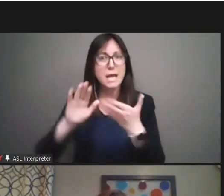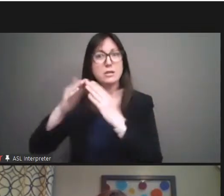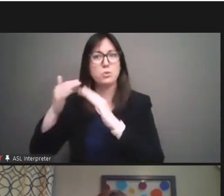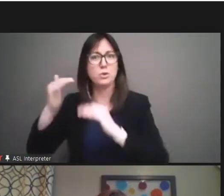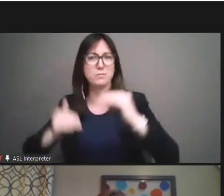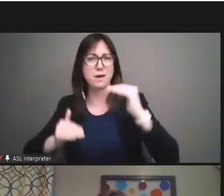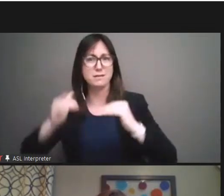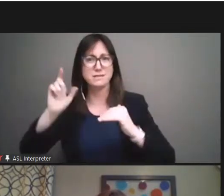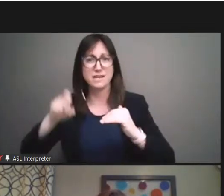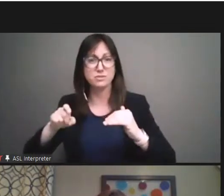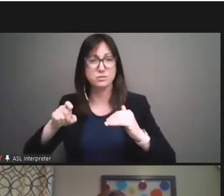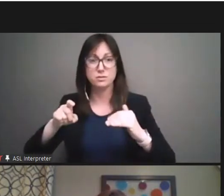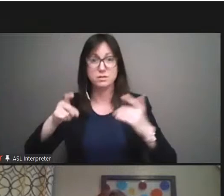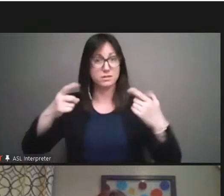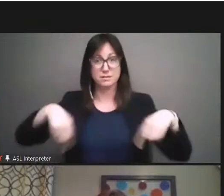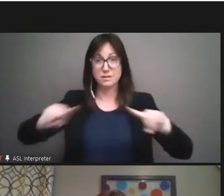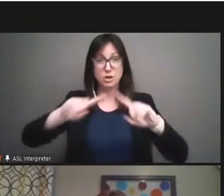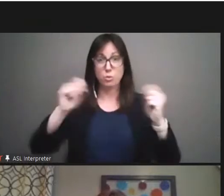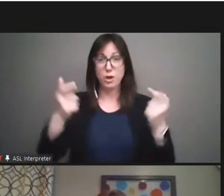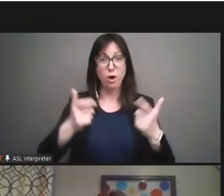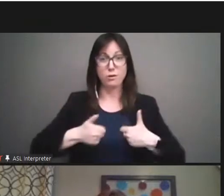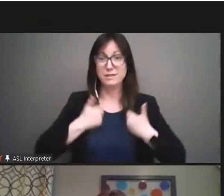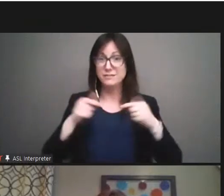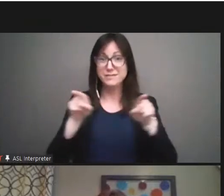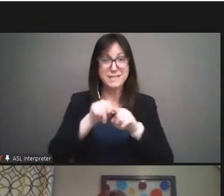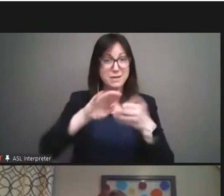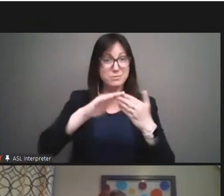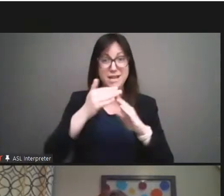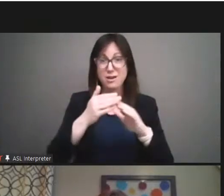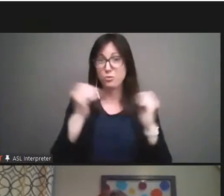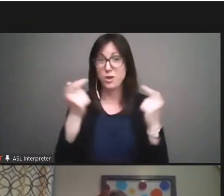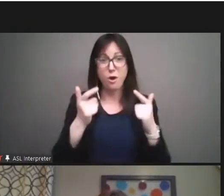all in this together. We're all neighbors. And,